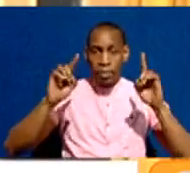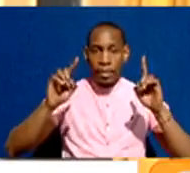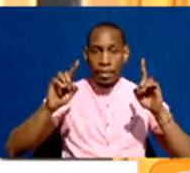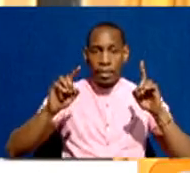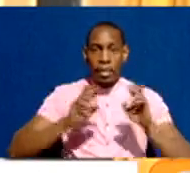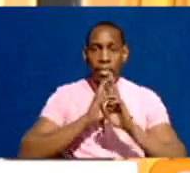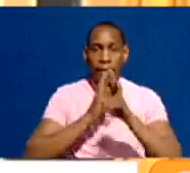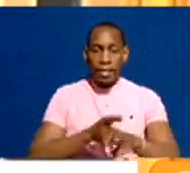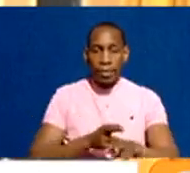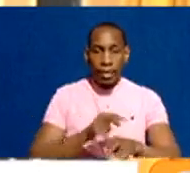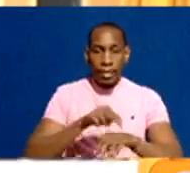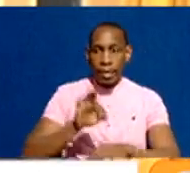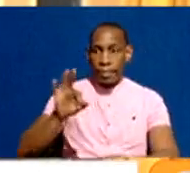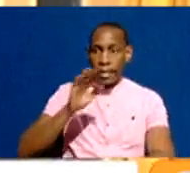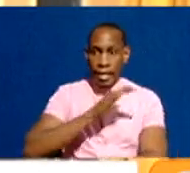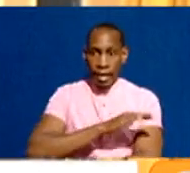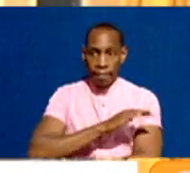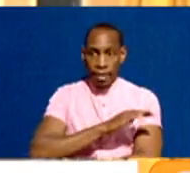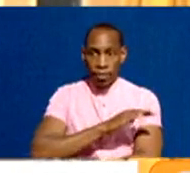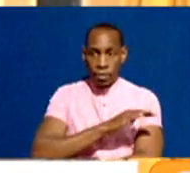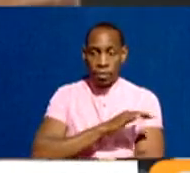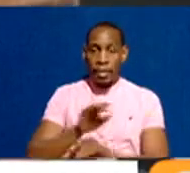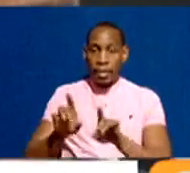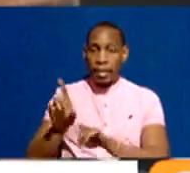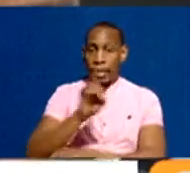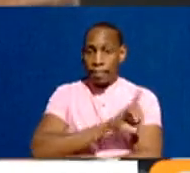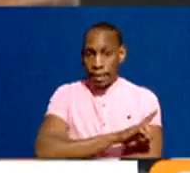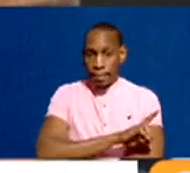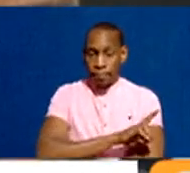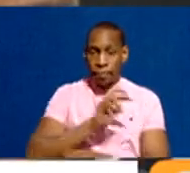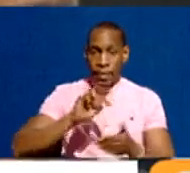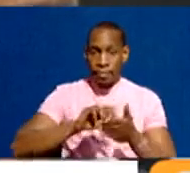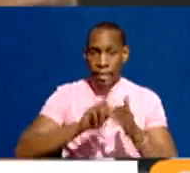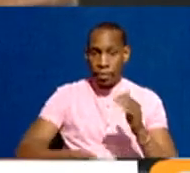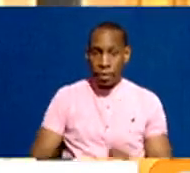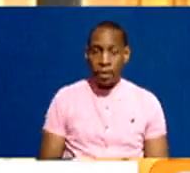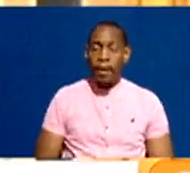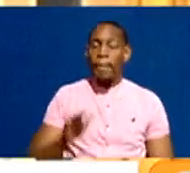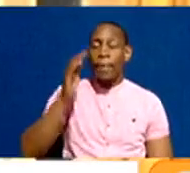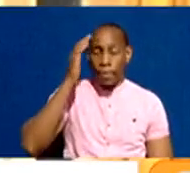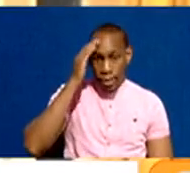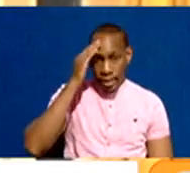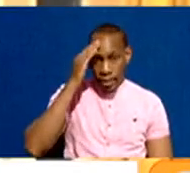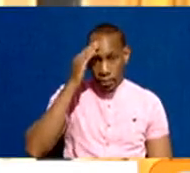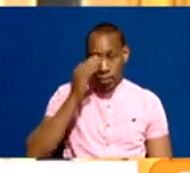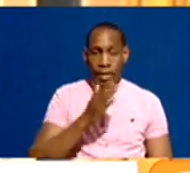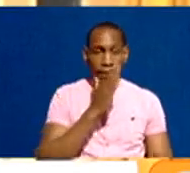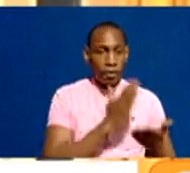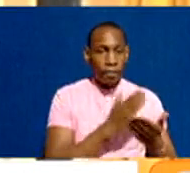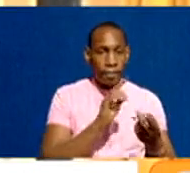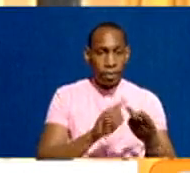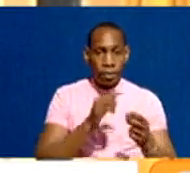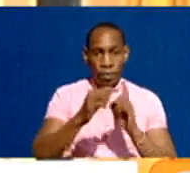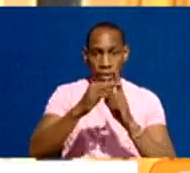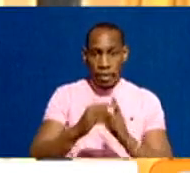of results at 3 p.m. on that day. And therefore, they knew that the verification